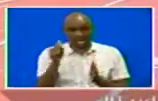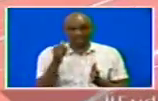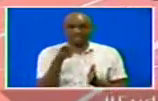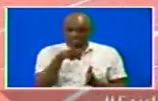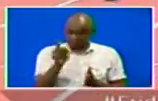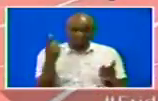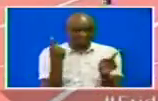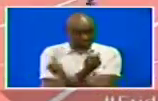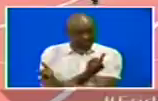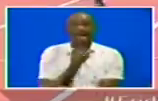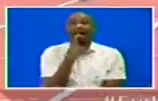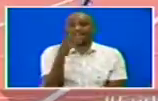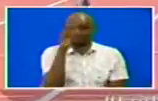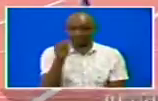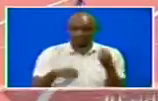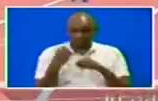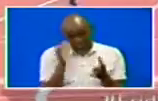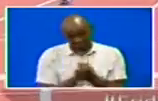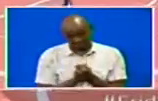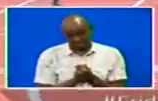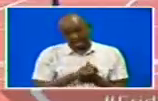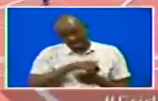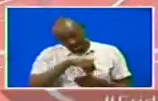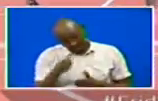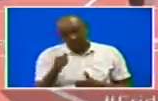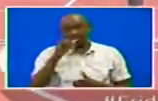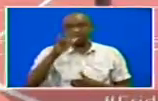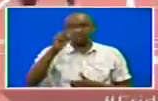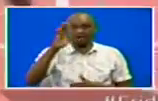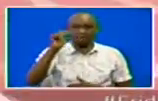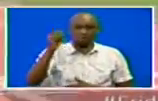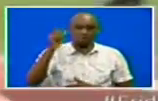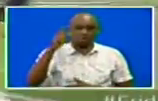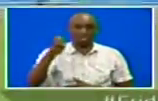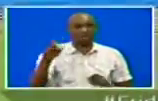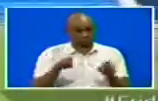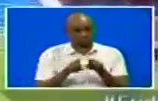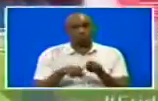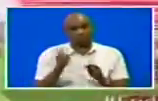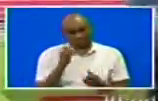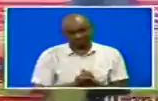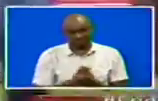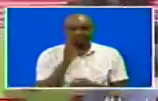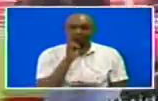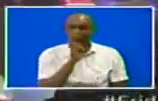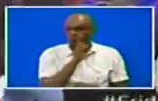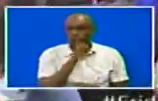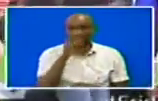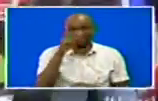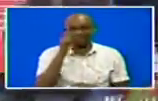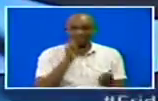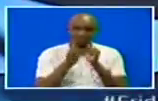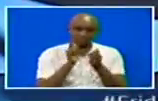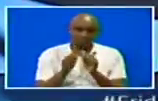their respective heats in the 100 meters, as so was Maricela Nyaboke and Damaris Akoth. Robinson Okenye, KTN Sports.